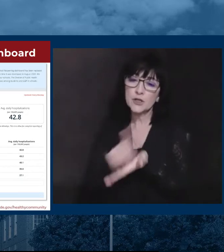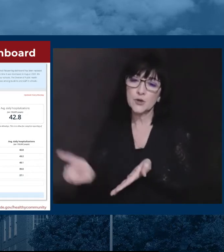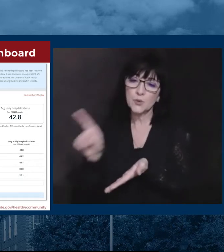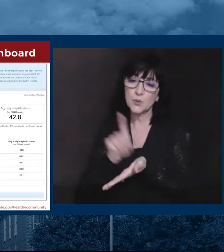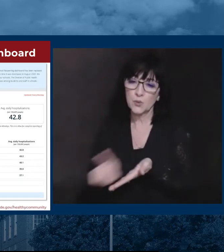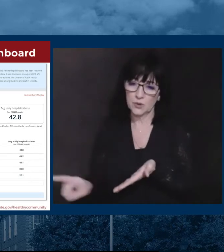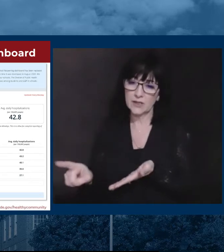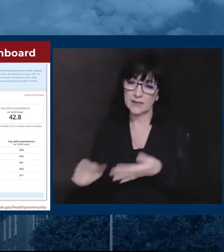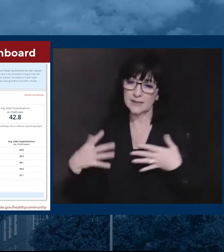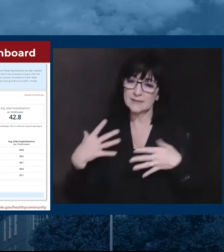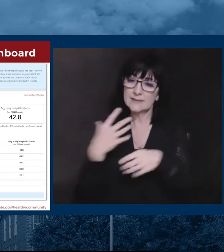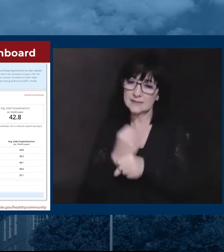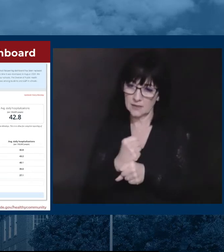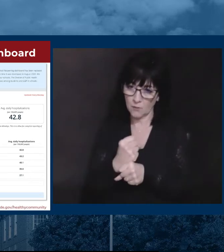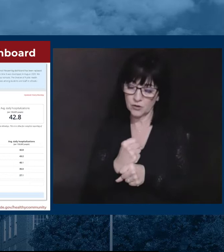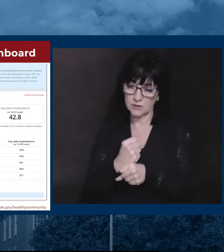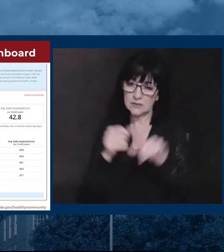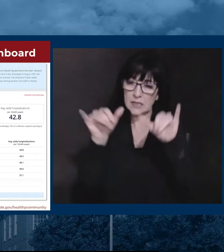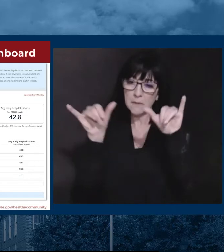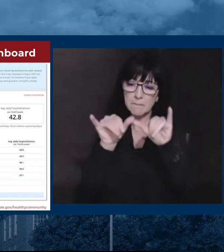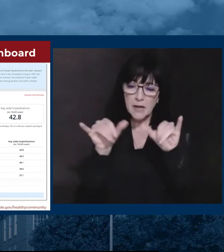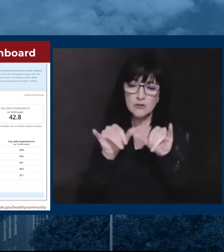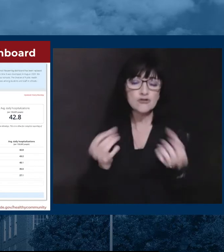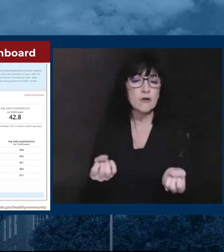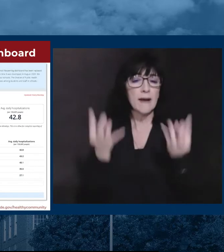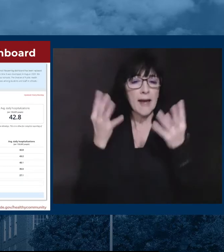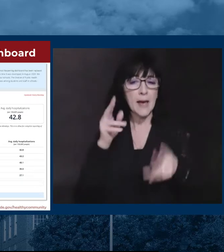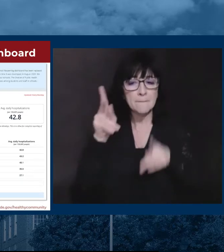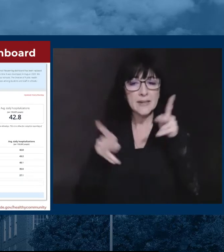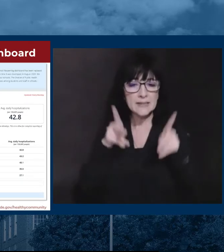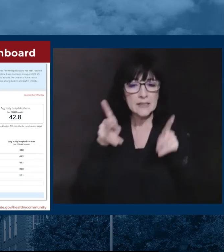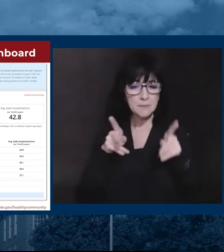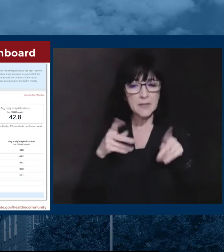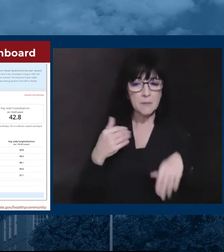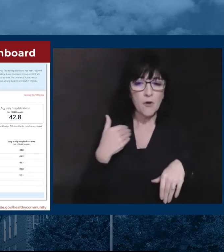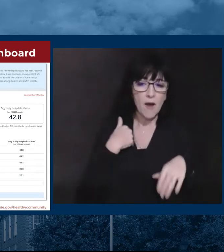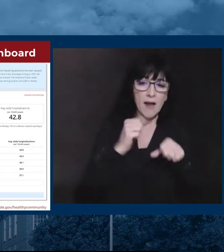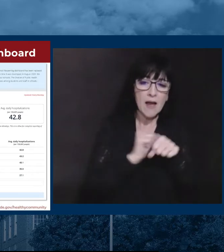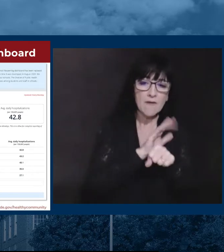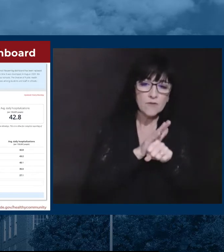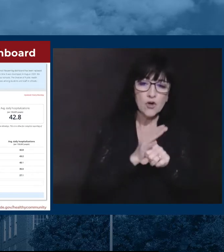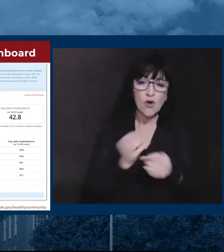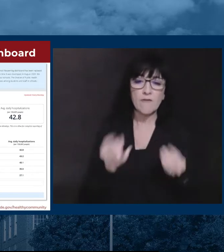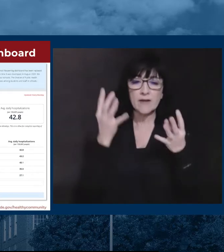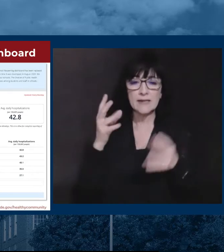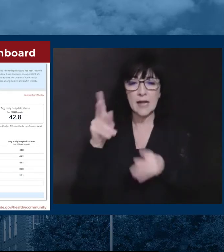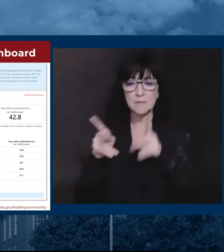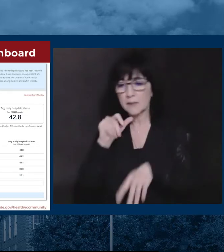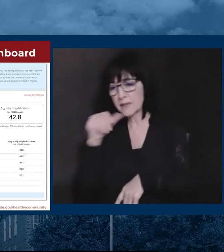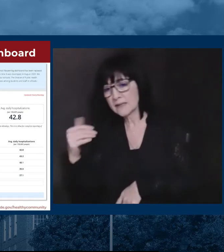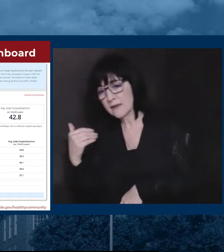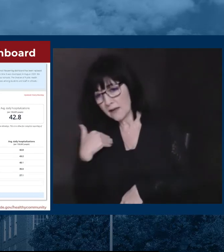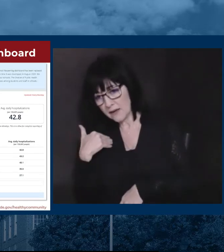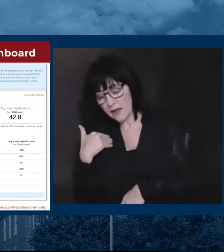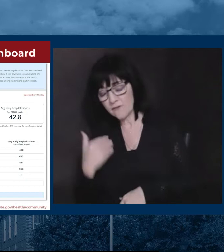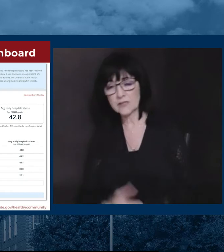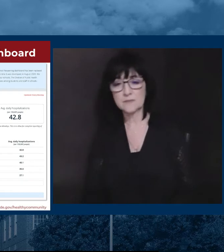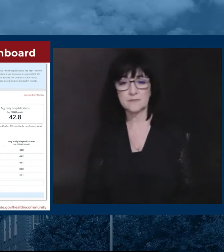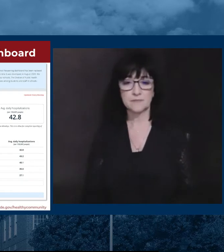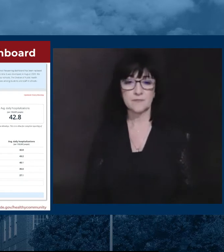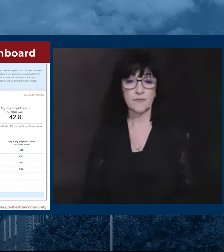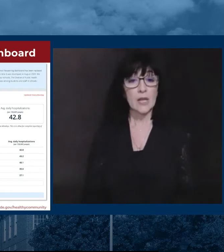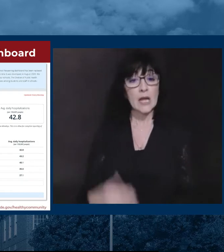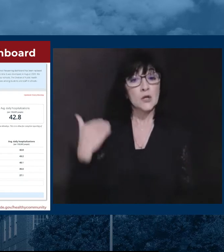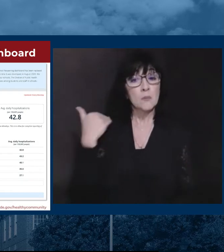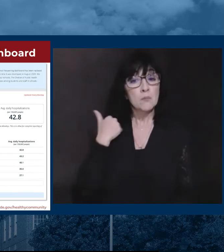summary of measuring the level of COVID-19 community spread in the state of Delaware. Now, the previous school reopening dashboard